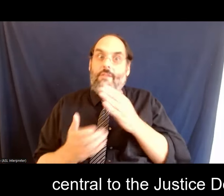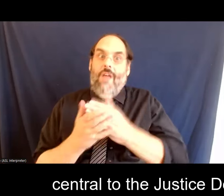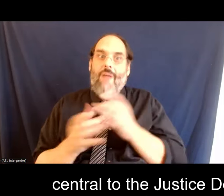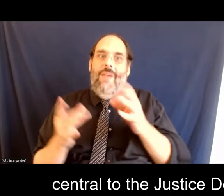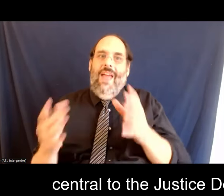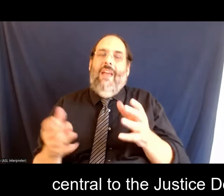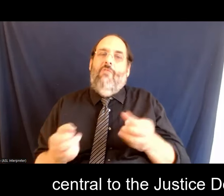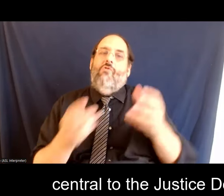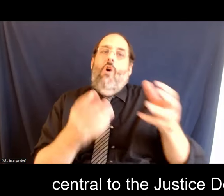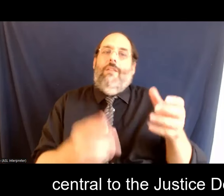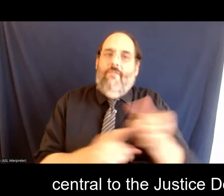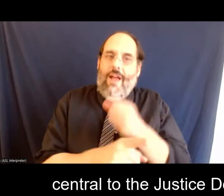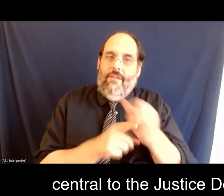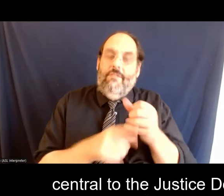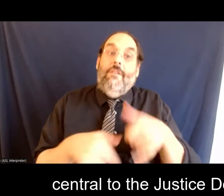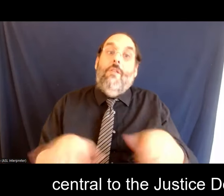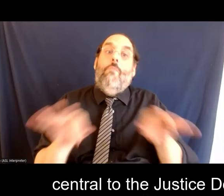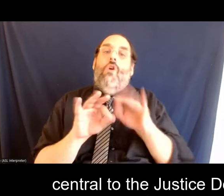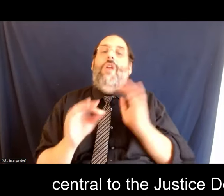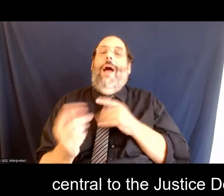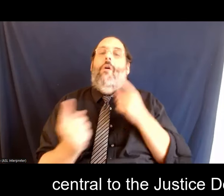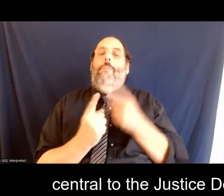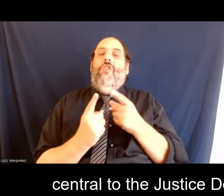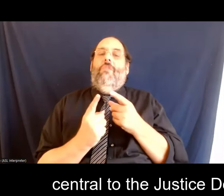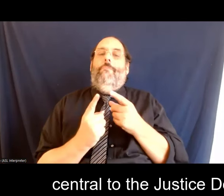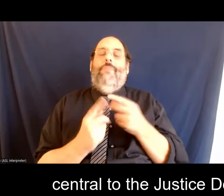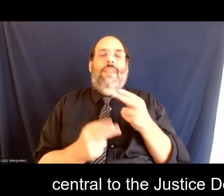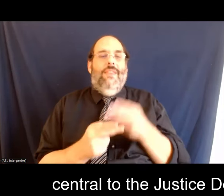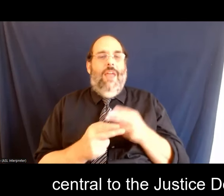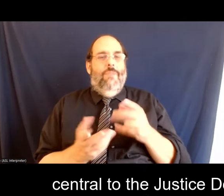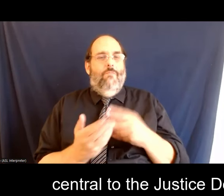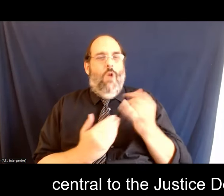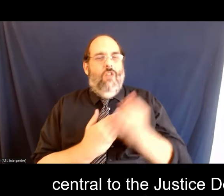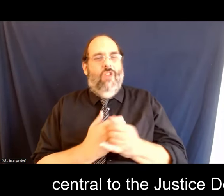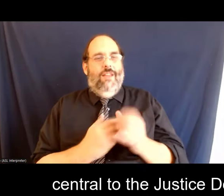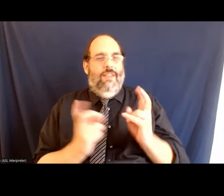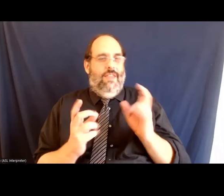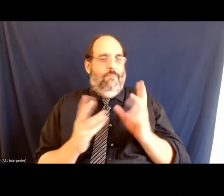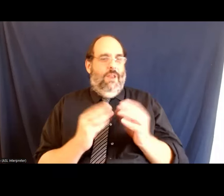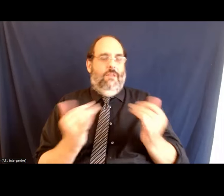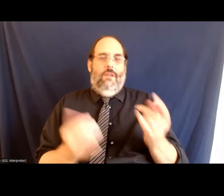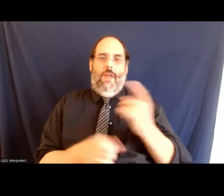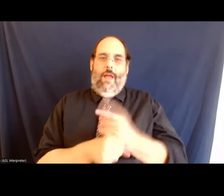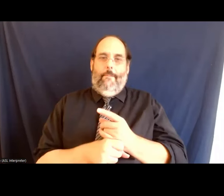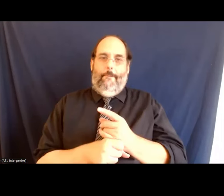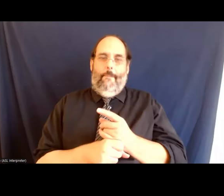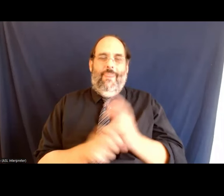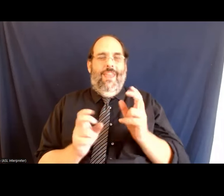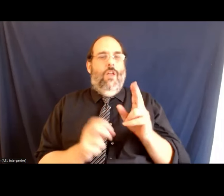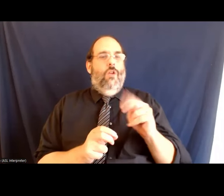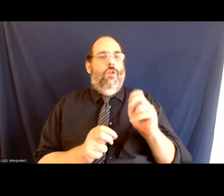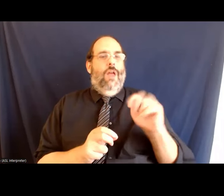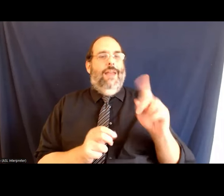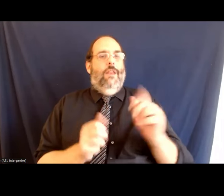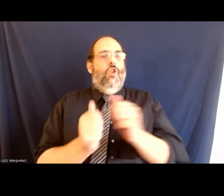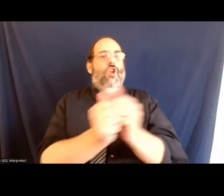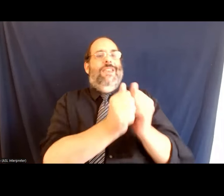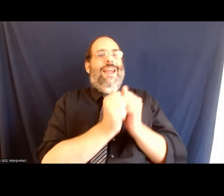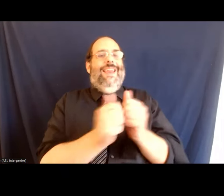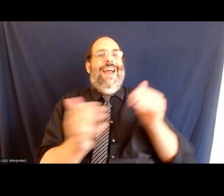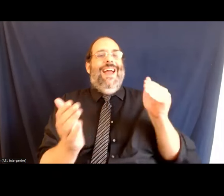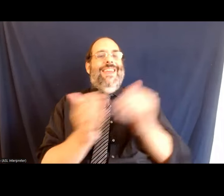mission. The name of this initiative and the theme of our meetings today, United Against Hate, is